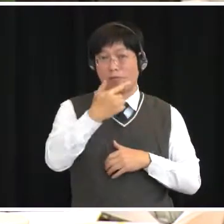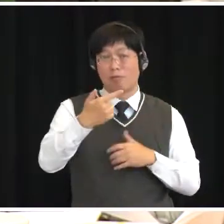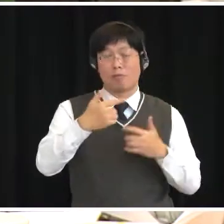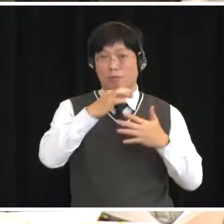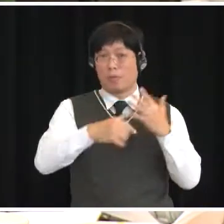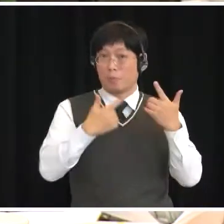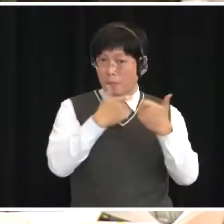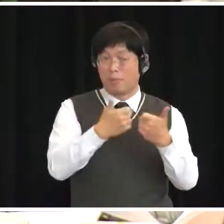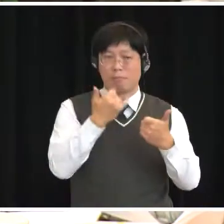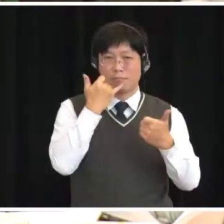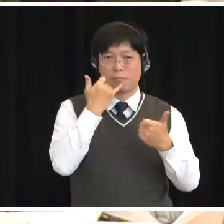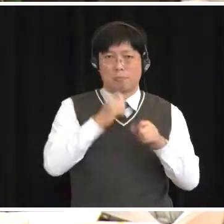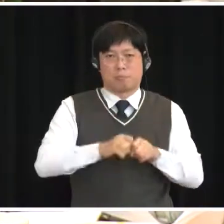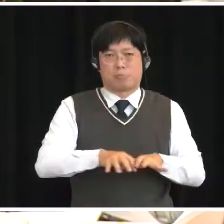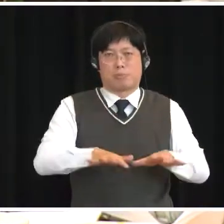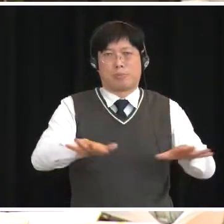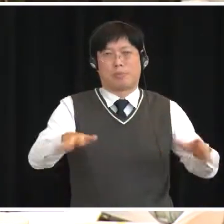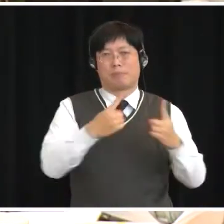child principle.